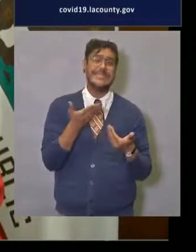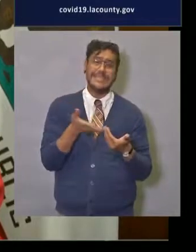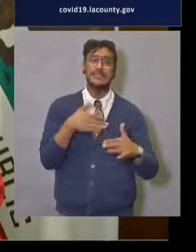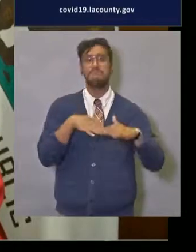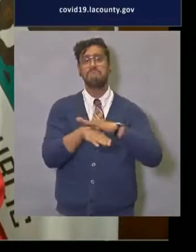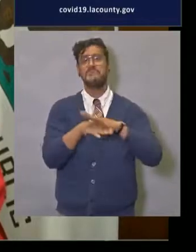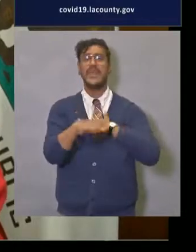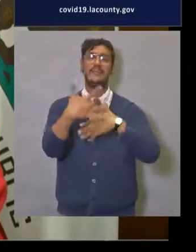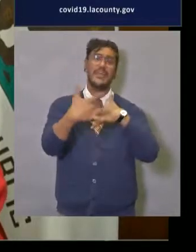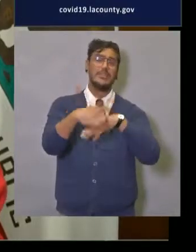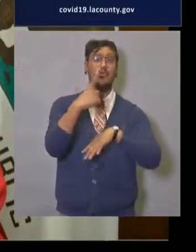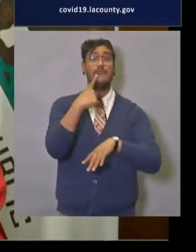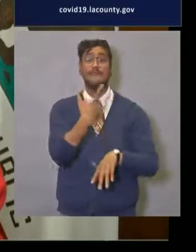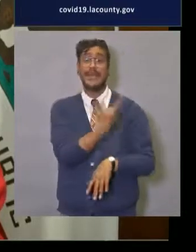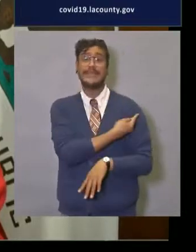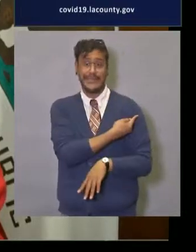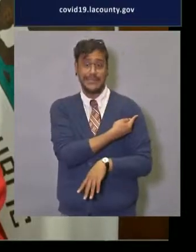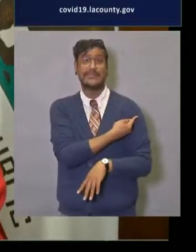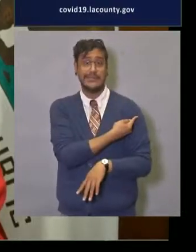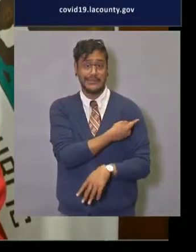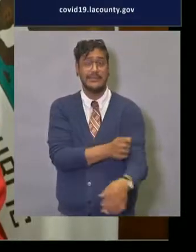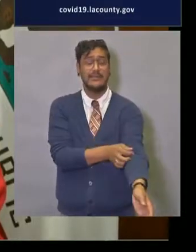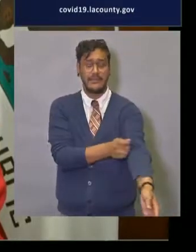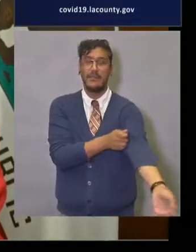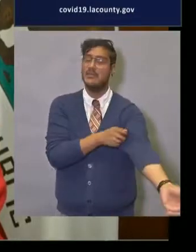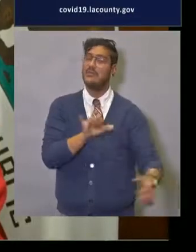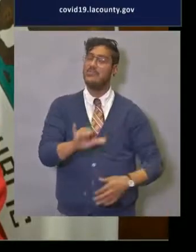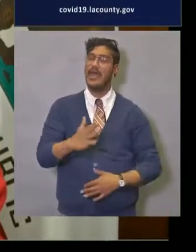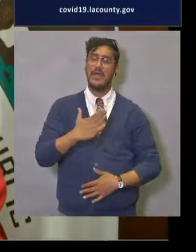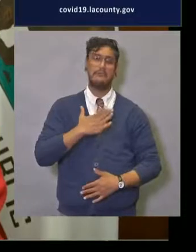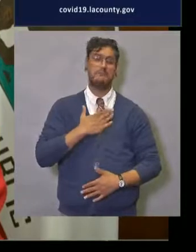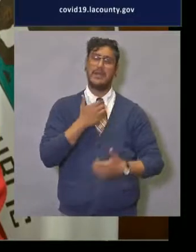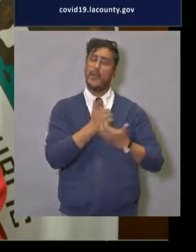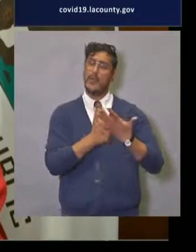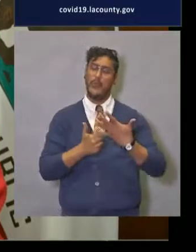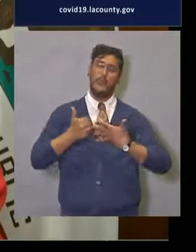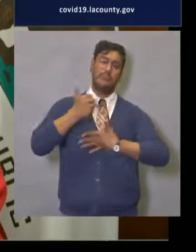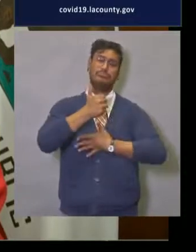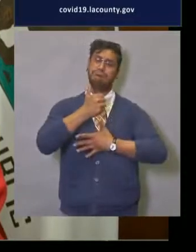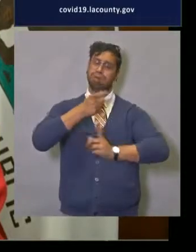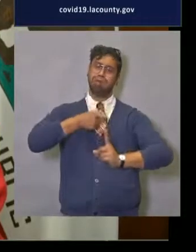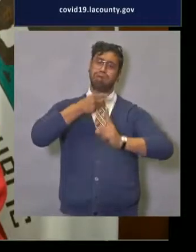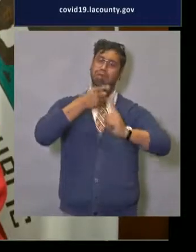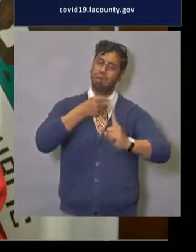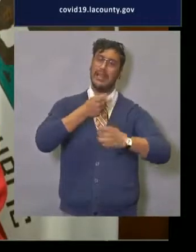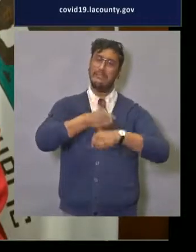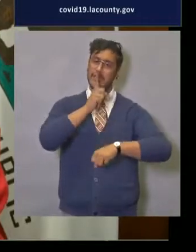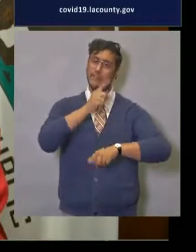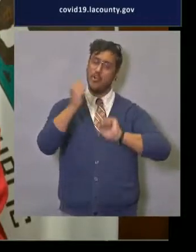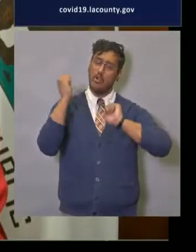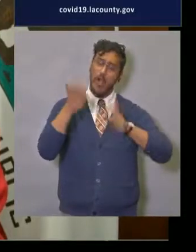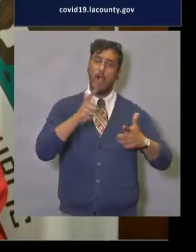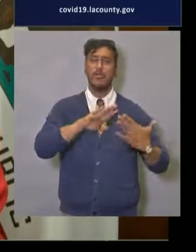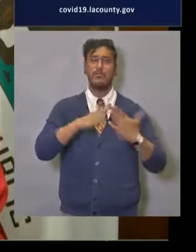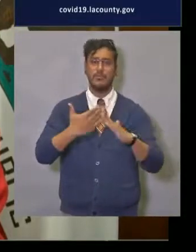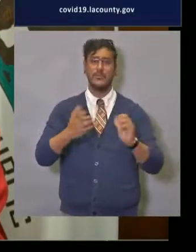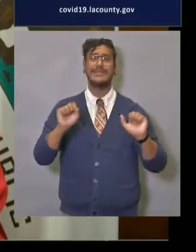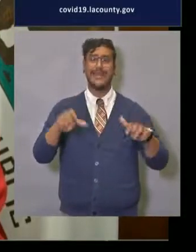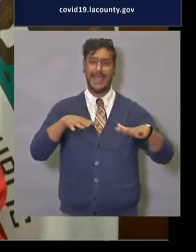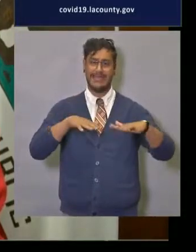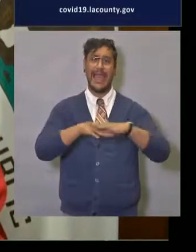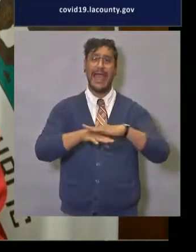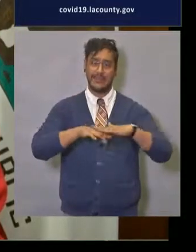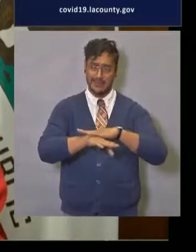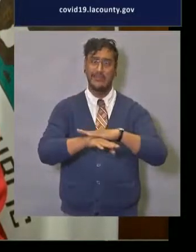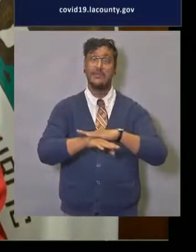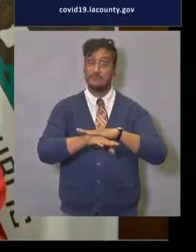care. This builds upon my prior efforts to ensure all communities can have access to the vaccine, including a motion